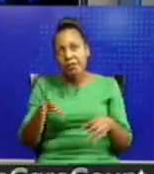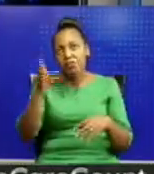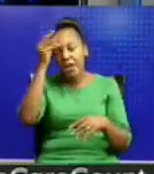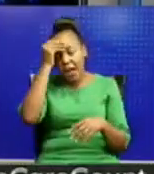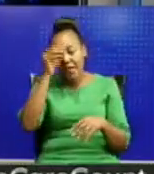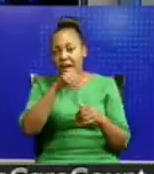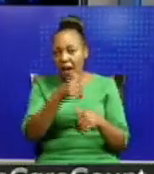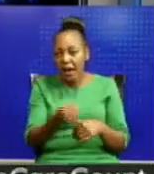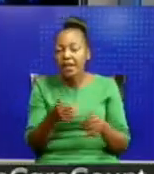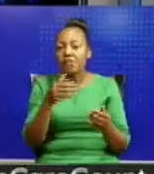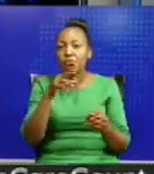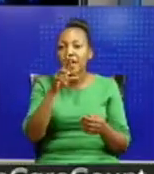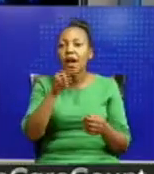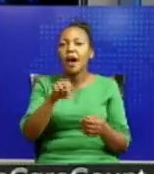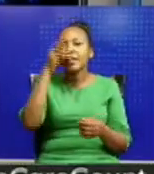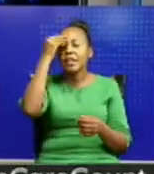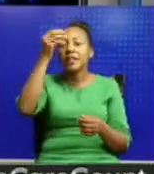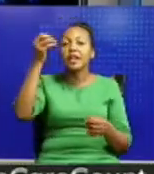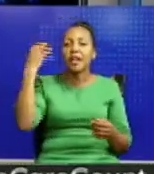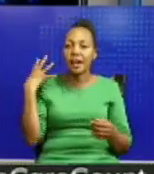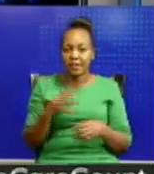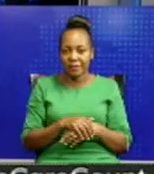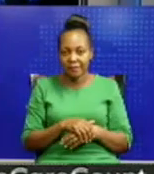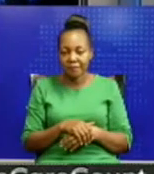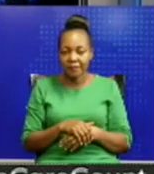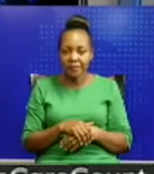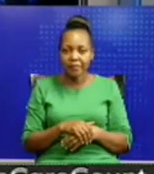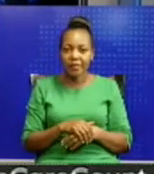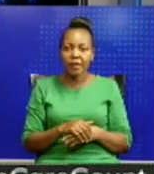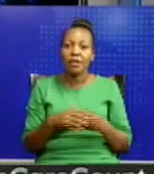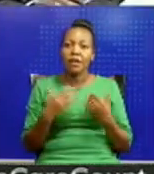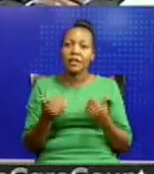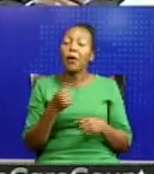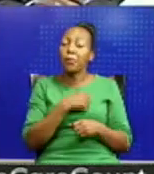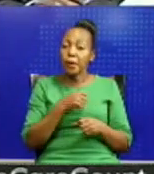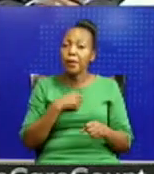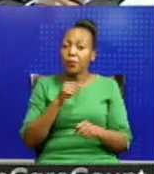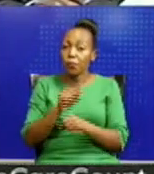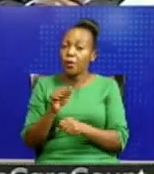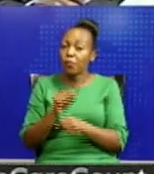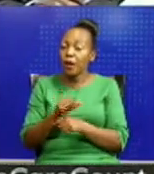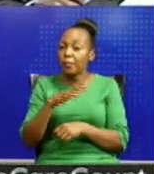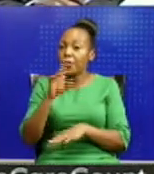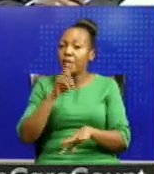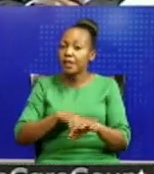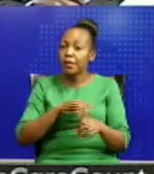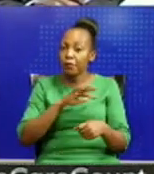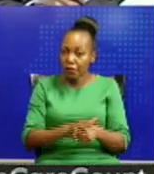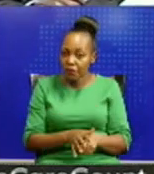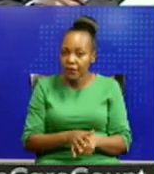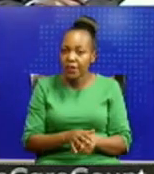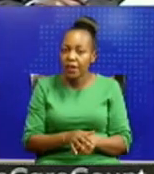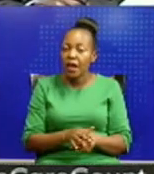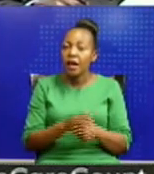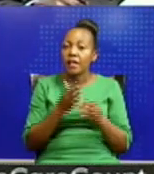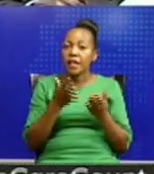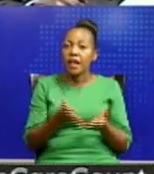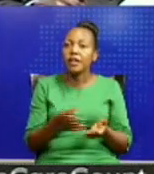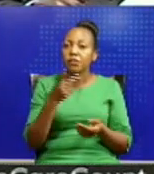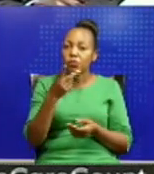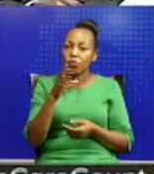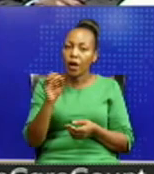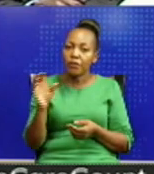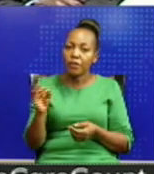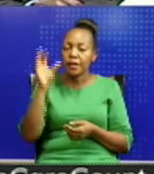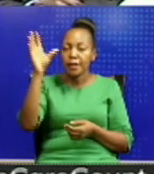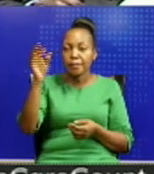learned, we are going to get a challenge. Of course, Pesi Musimenta, women did the most during this COVID-19 pandemic. They were taking over 200% of the unpaid